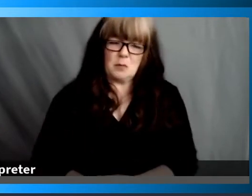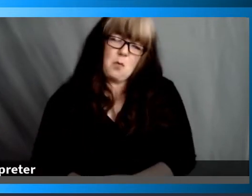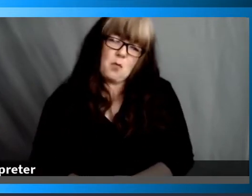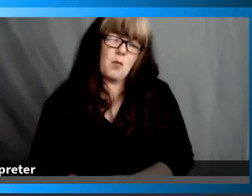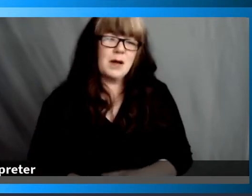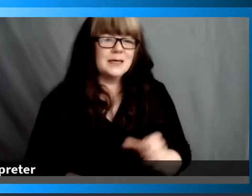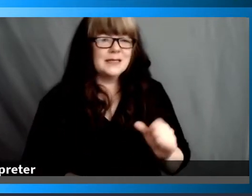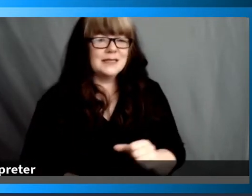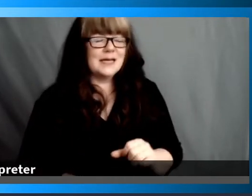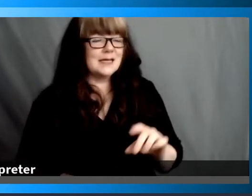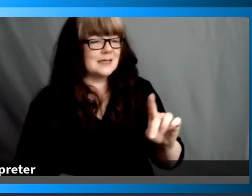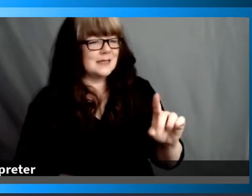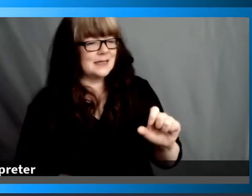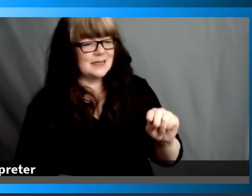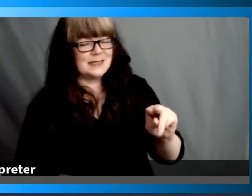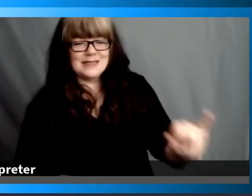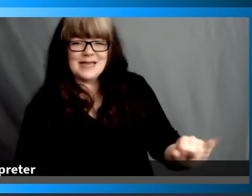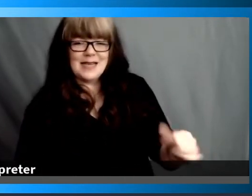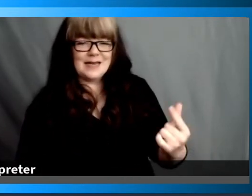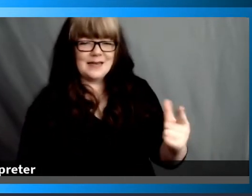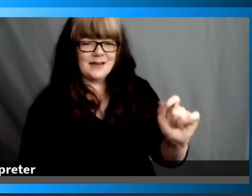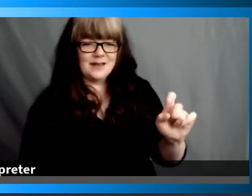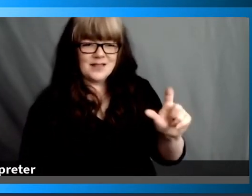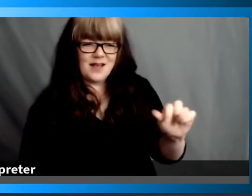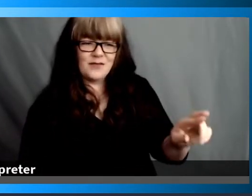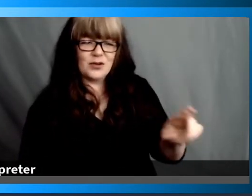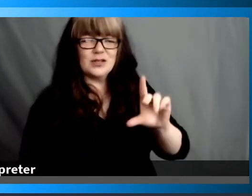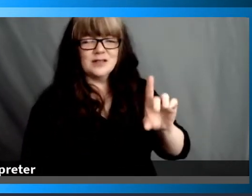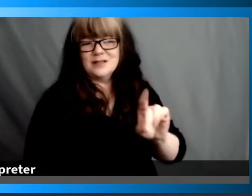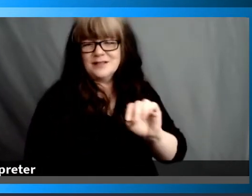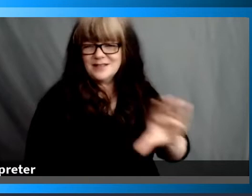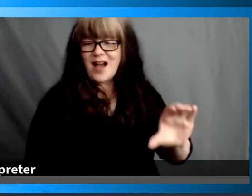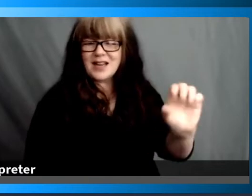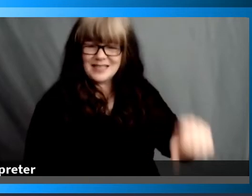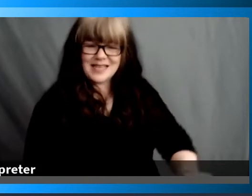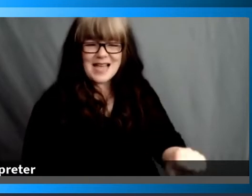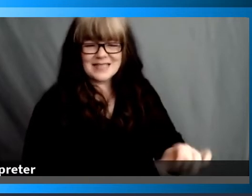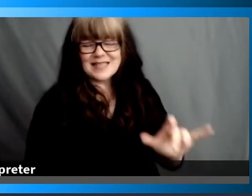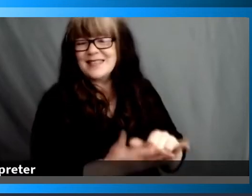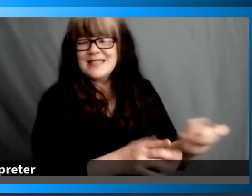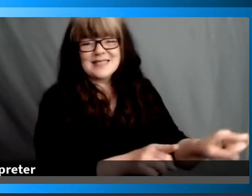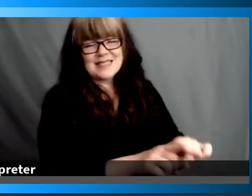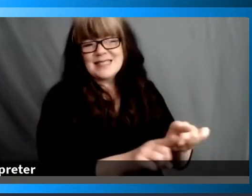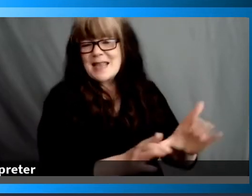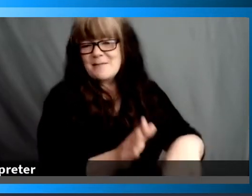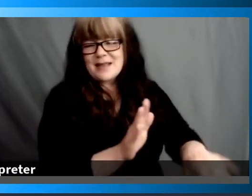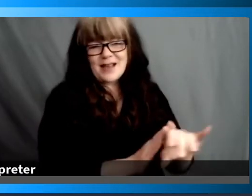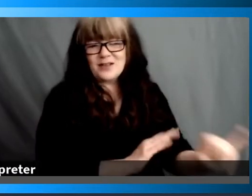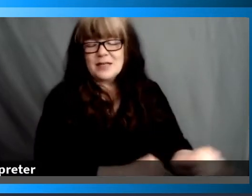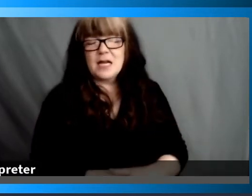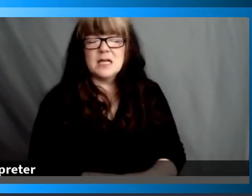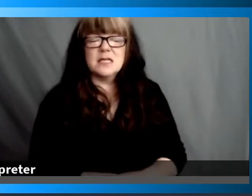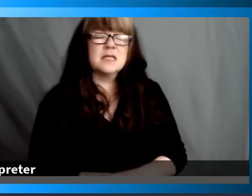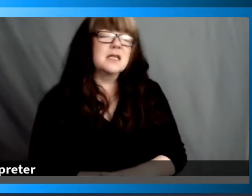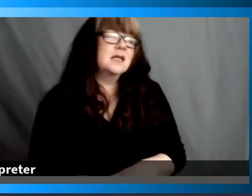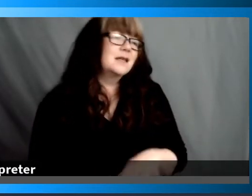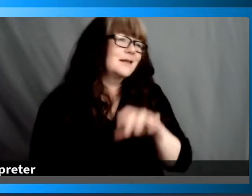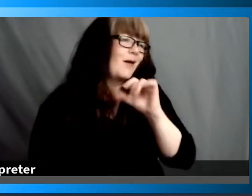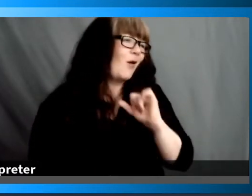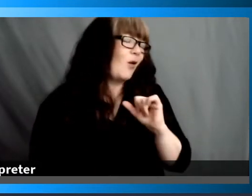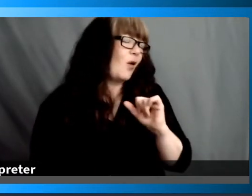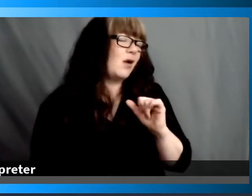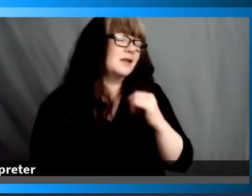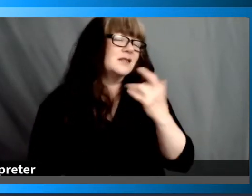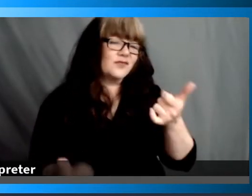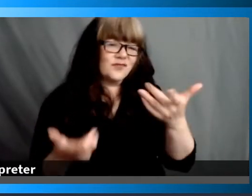It's a Danny Glover. He's the Danny Glover character for sure. Doc Holliday, jaded, over it. And he has this young, real nerdy cop as by